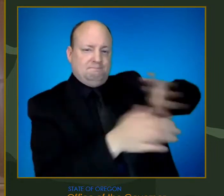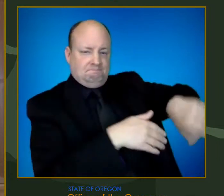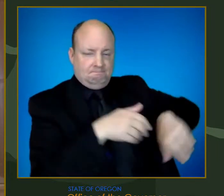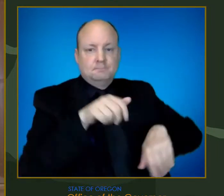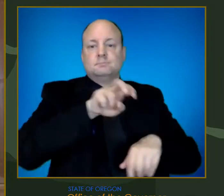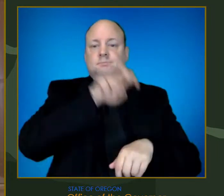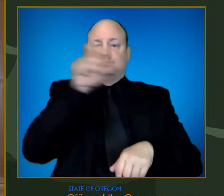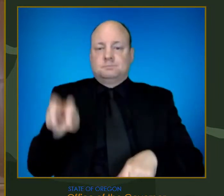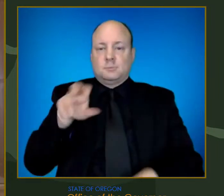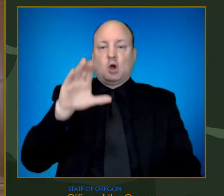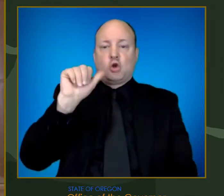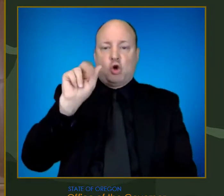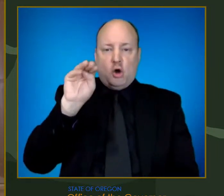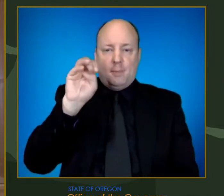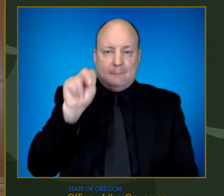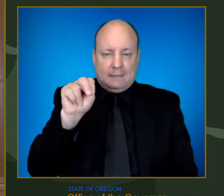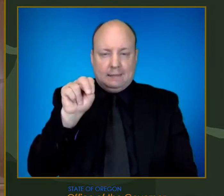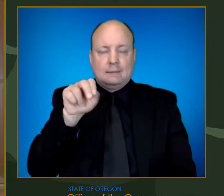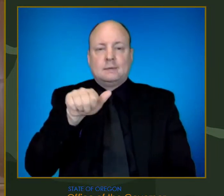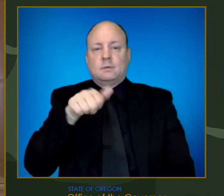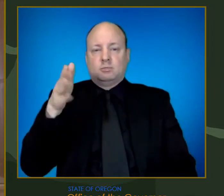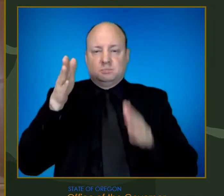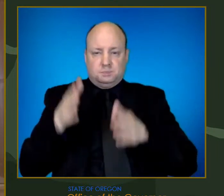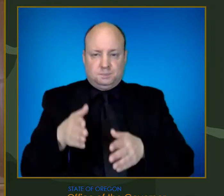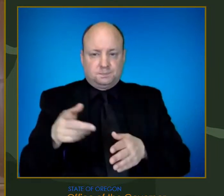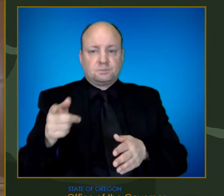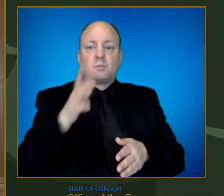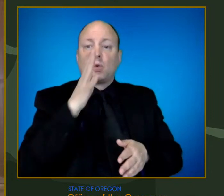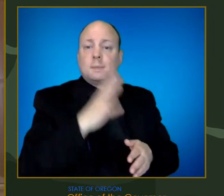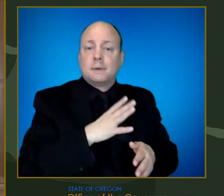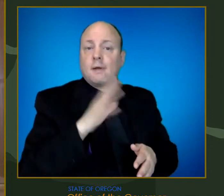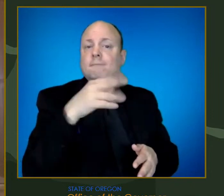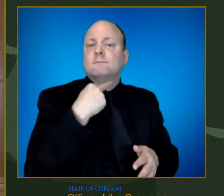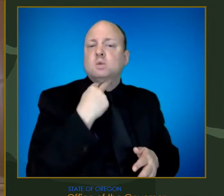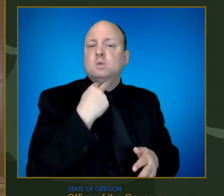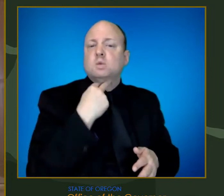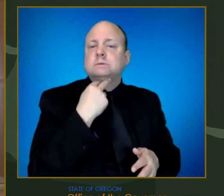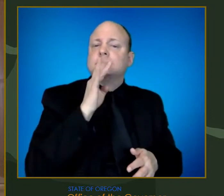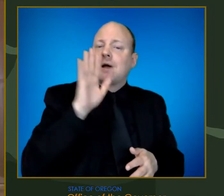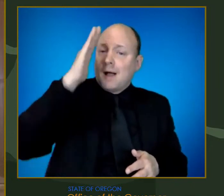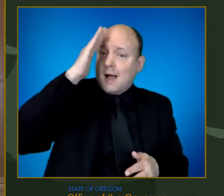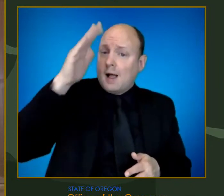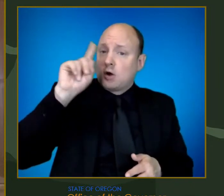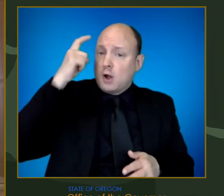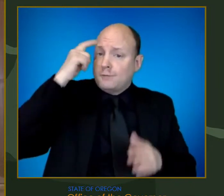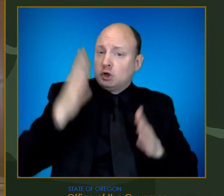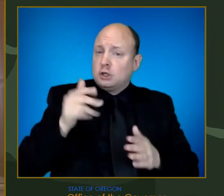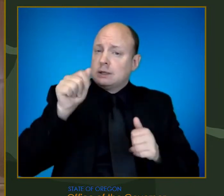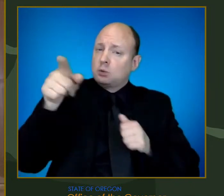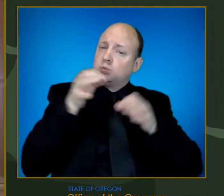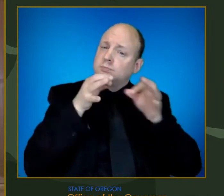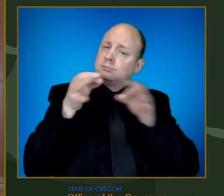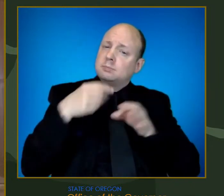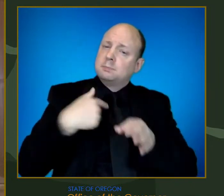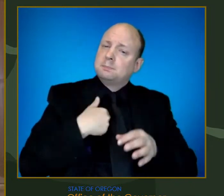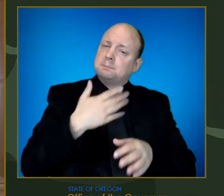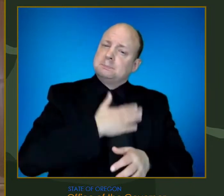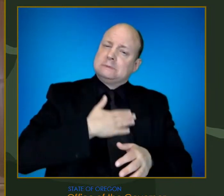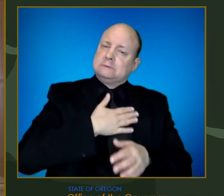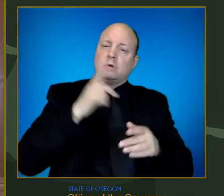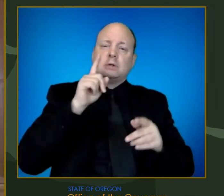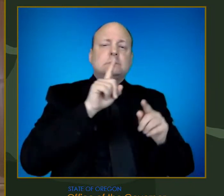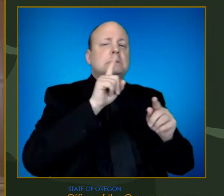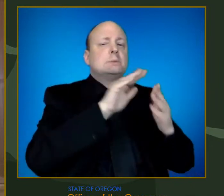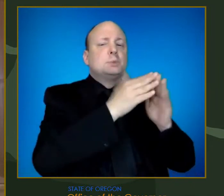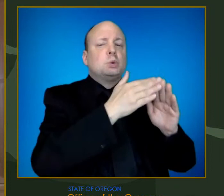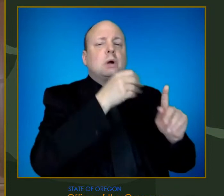Thank you, Liz. Governor, can you tell me why the communities that were largely impacted by the pandemic were